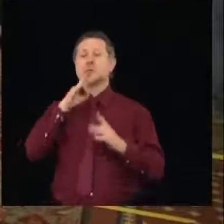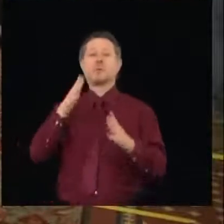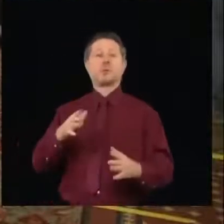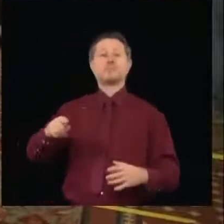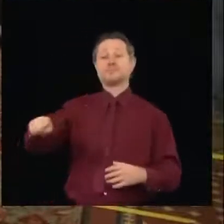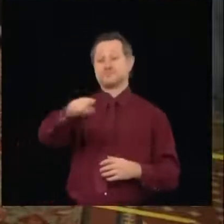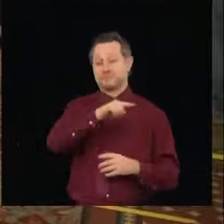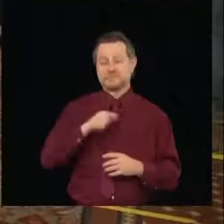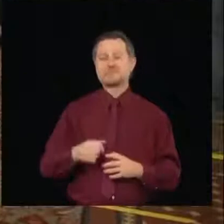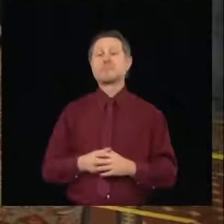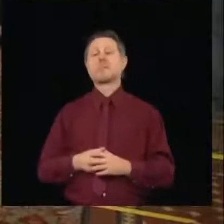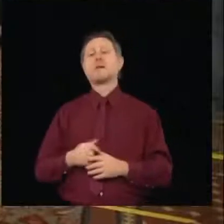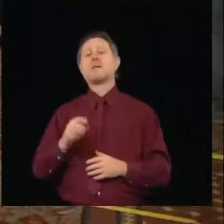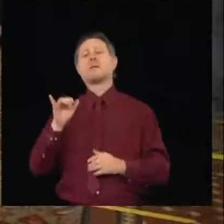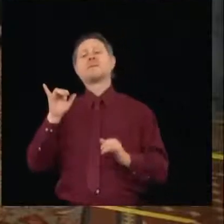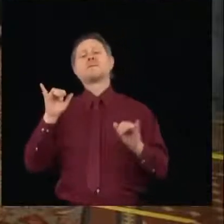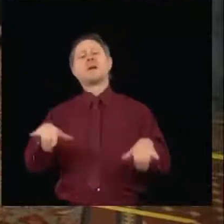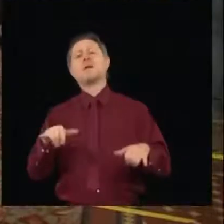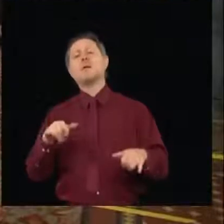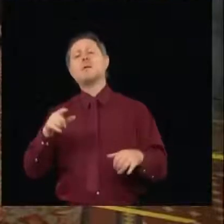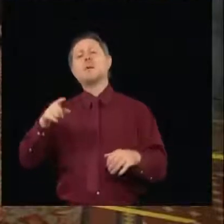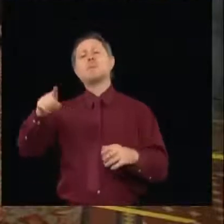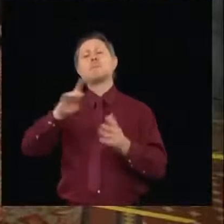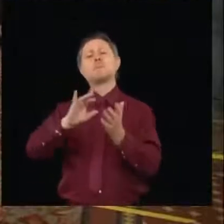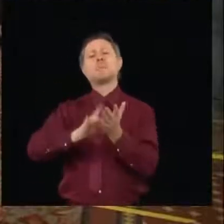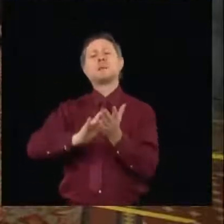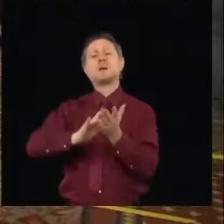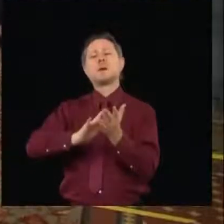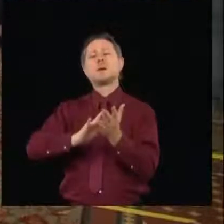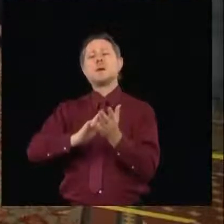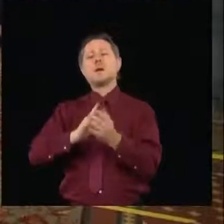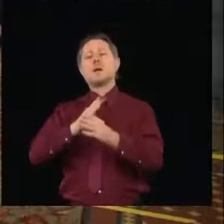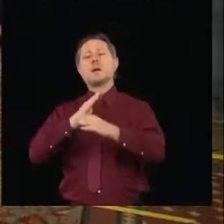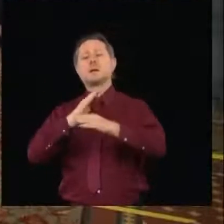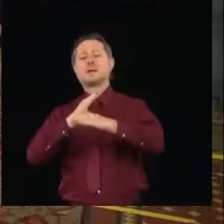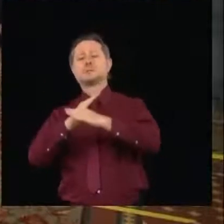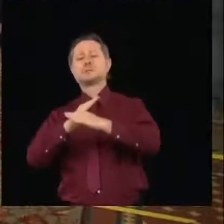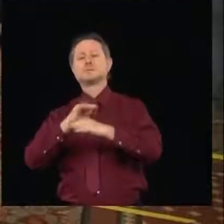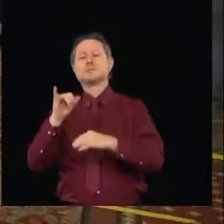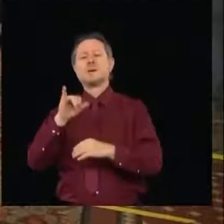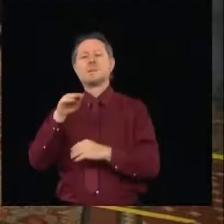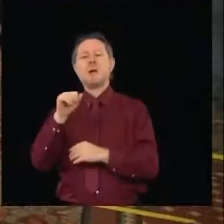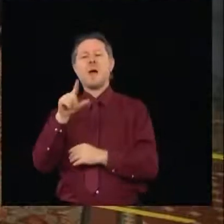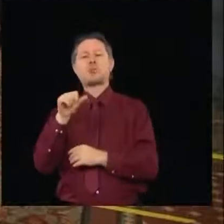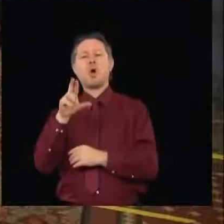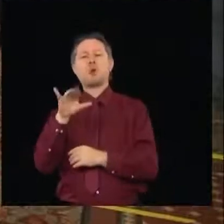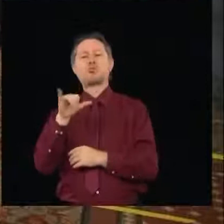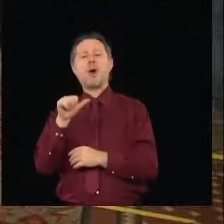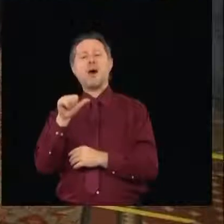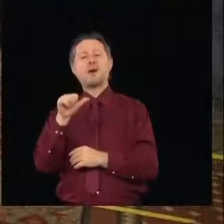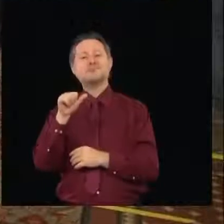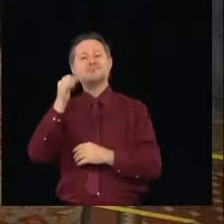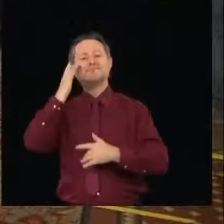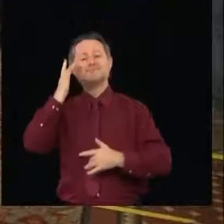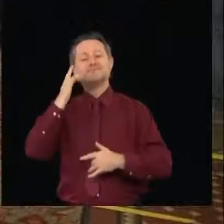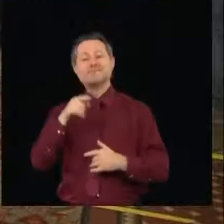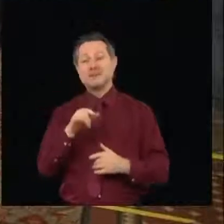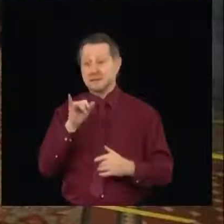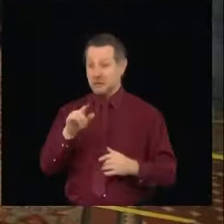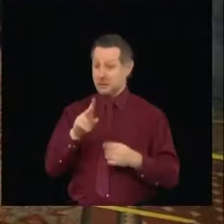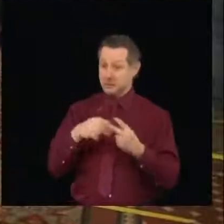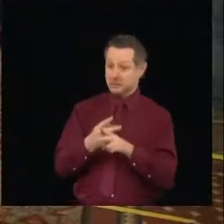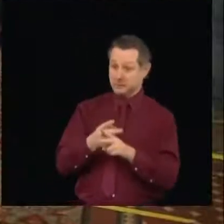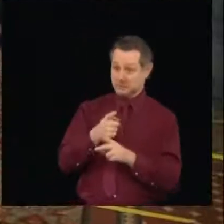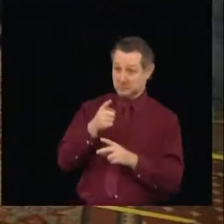Anti-malaria drugs, given the whistleblowers' complaints and a new study suggesting some patients receiving a cocktail of the drugs had had